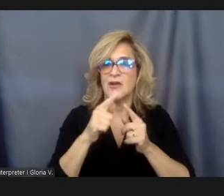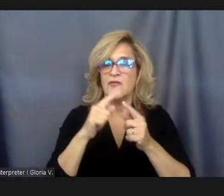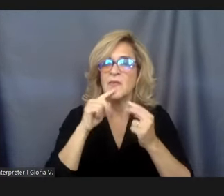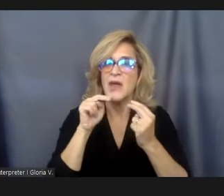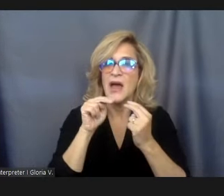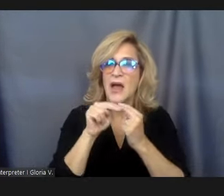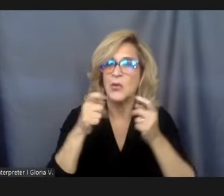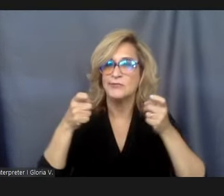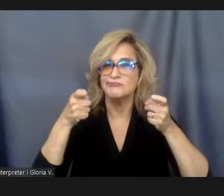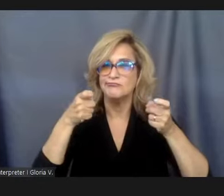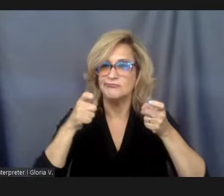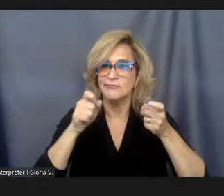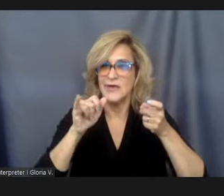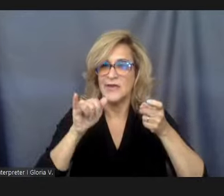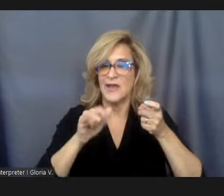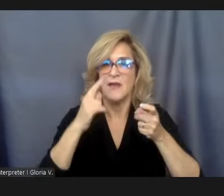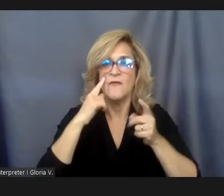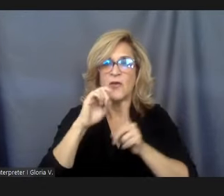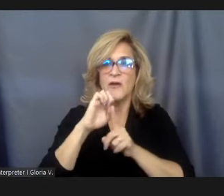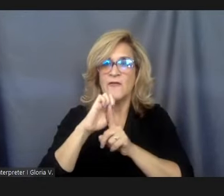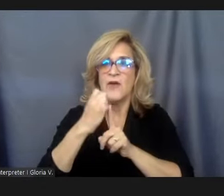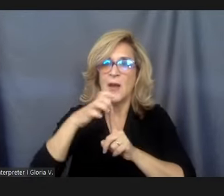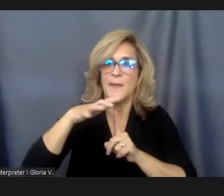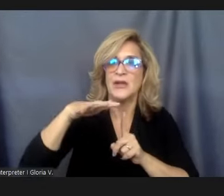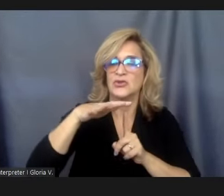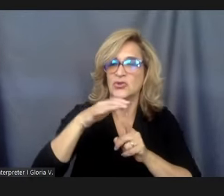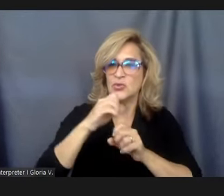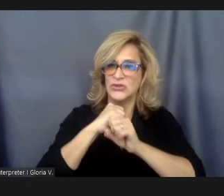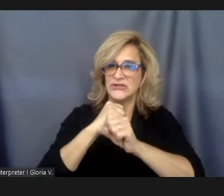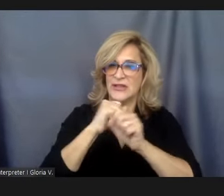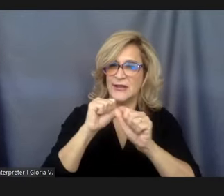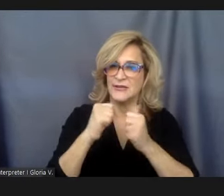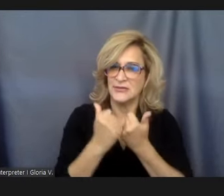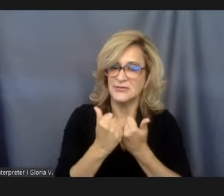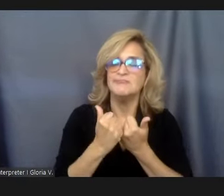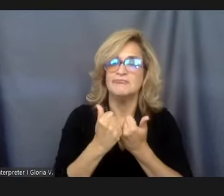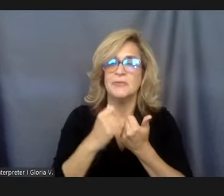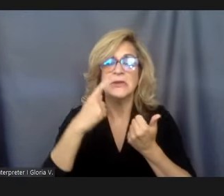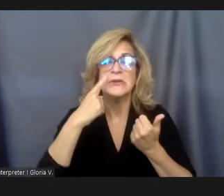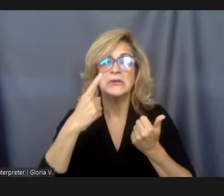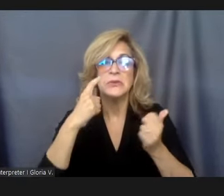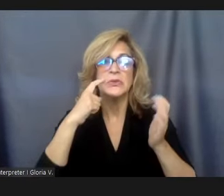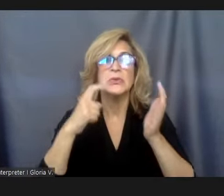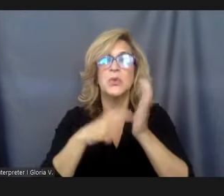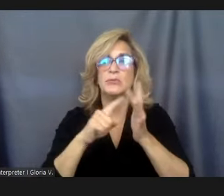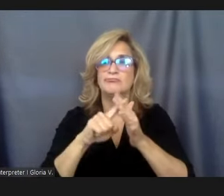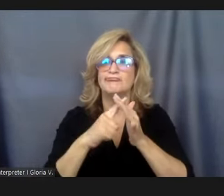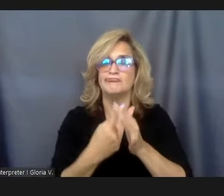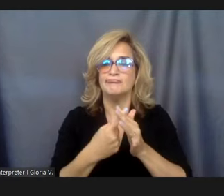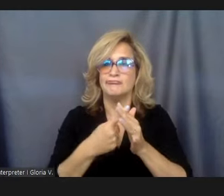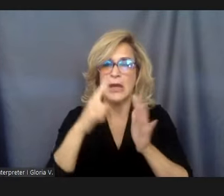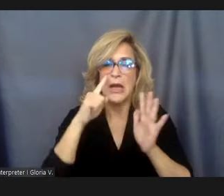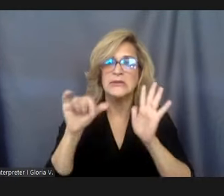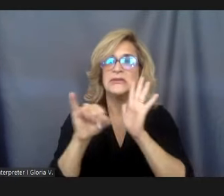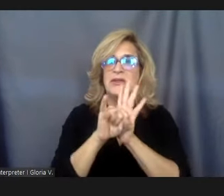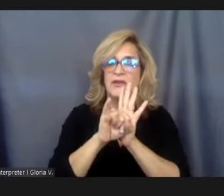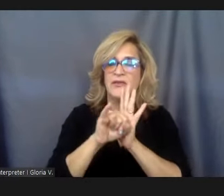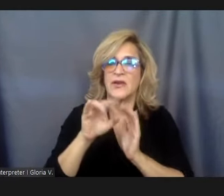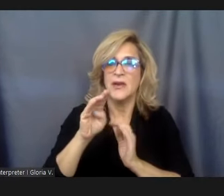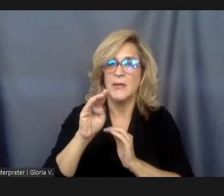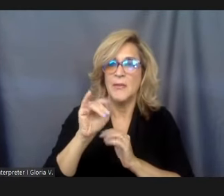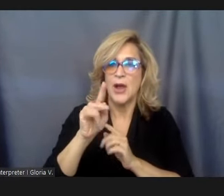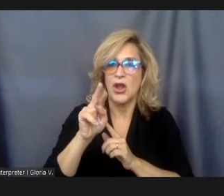and the U.S. Environmental Protection Agency. As you can see, we begin by identifying minority and low income or environmental